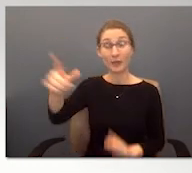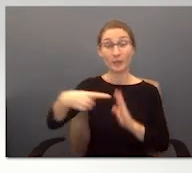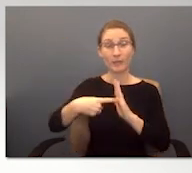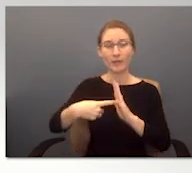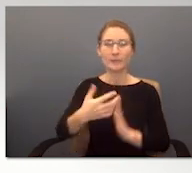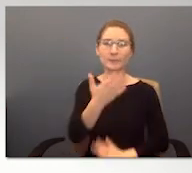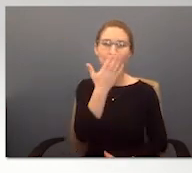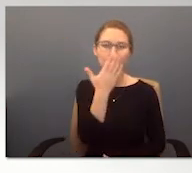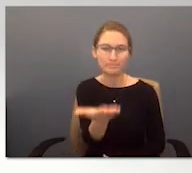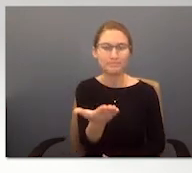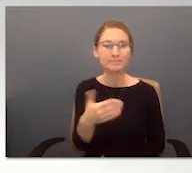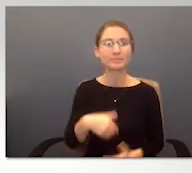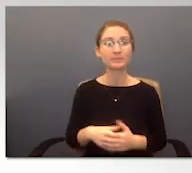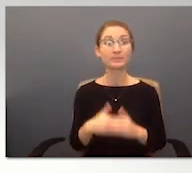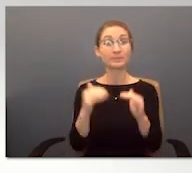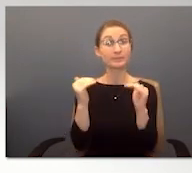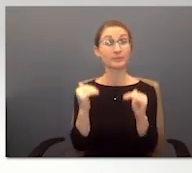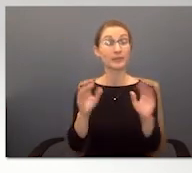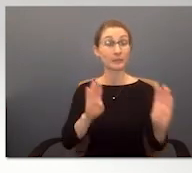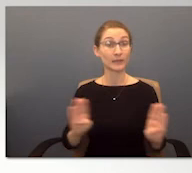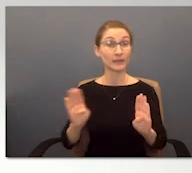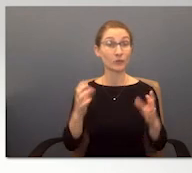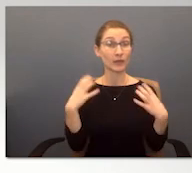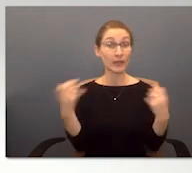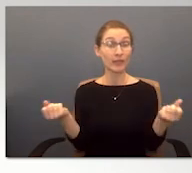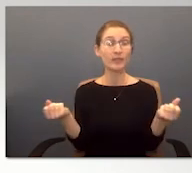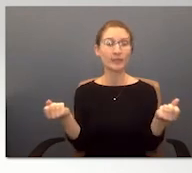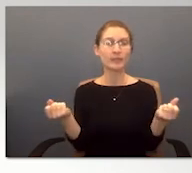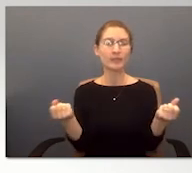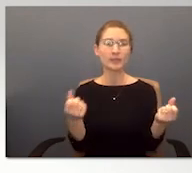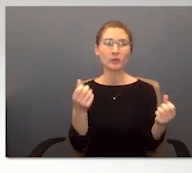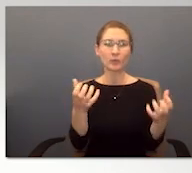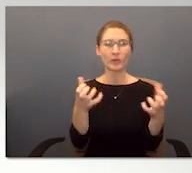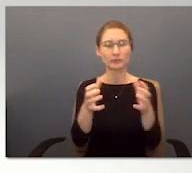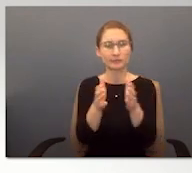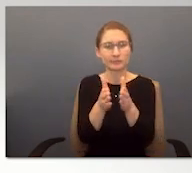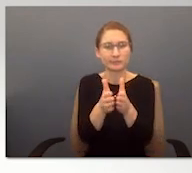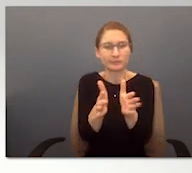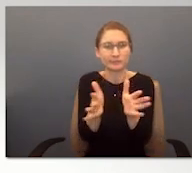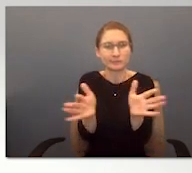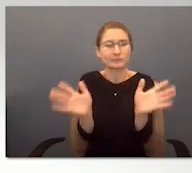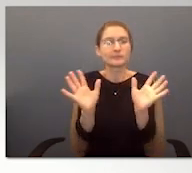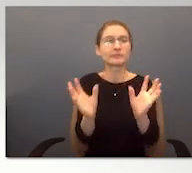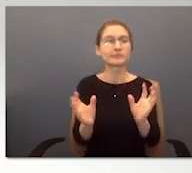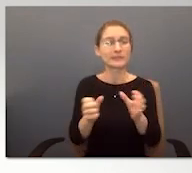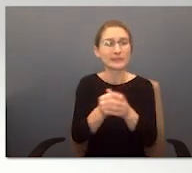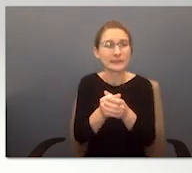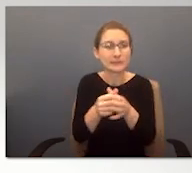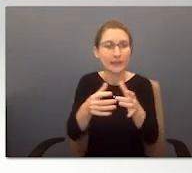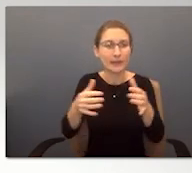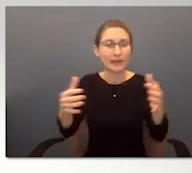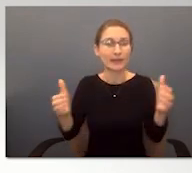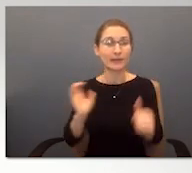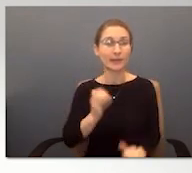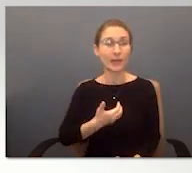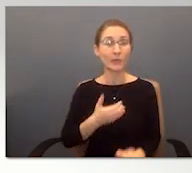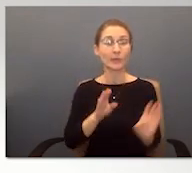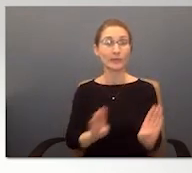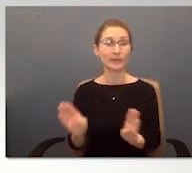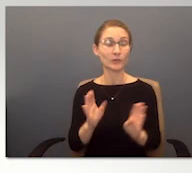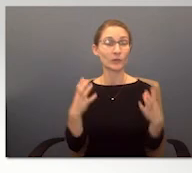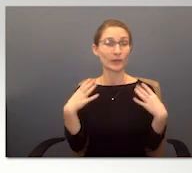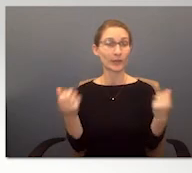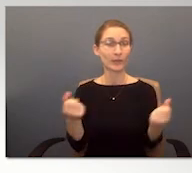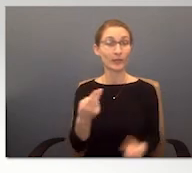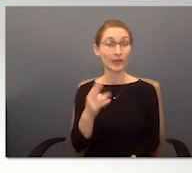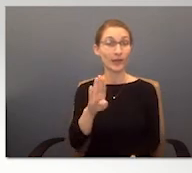one. And then our behavioral health, really expanding our statewide network of behavioral health hubs.